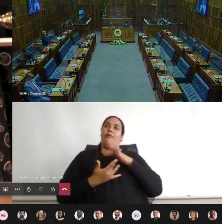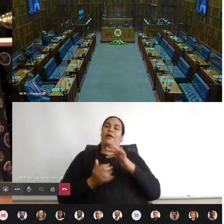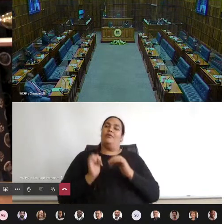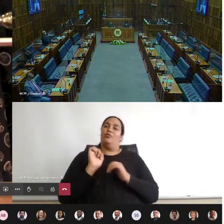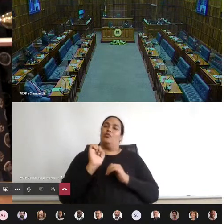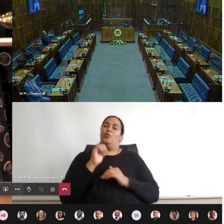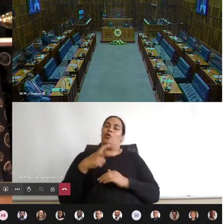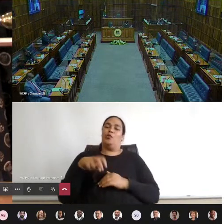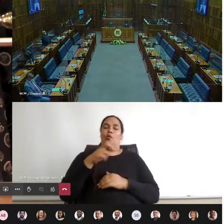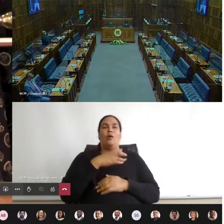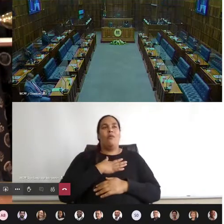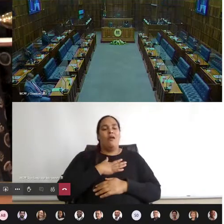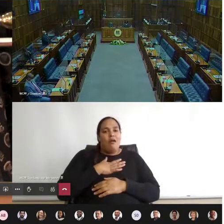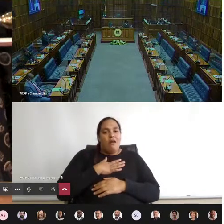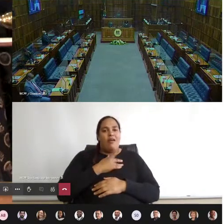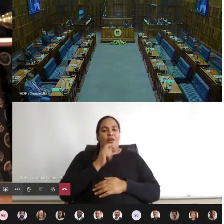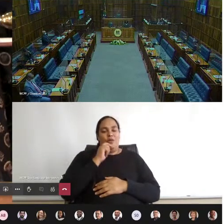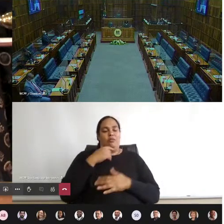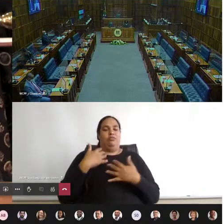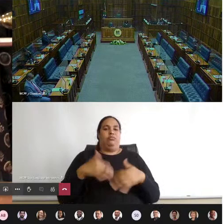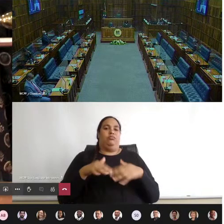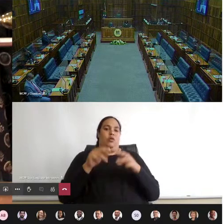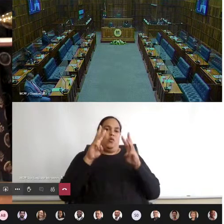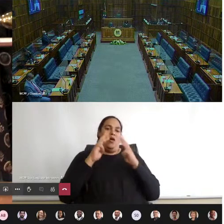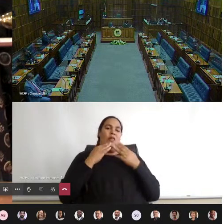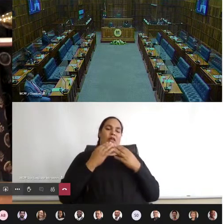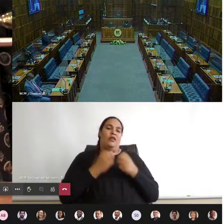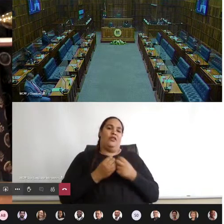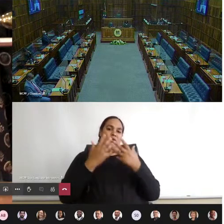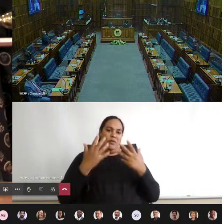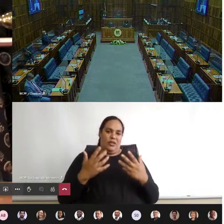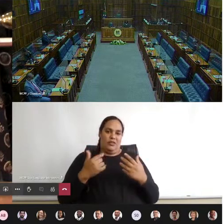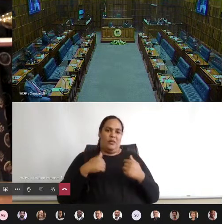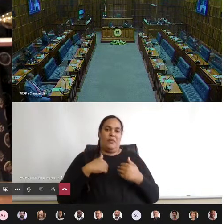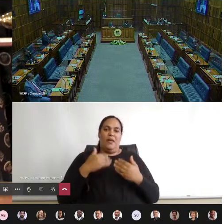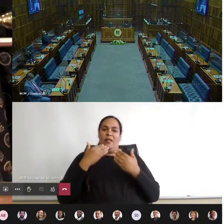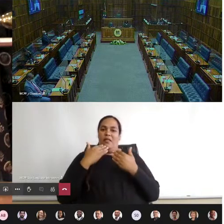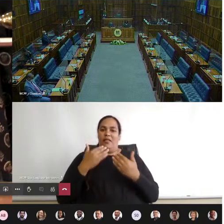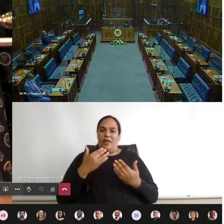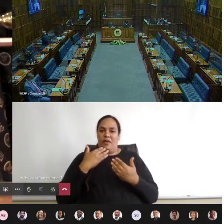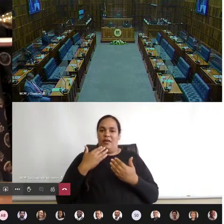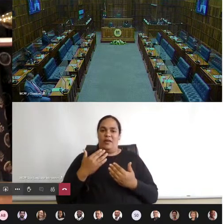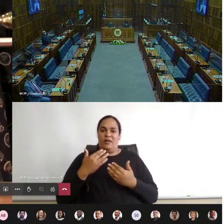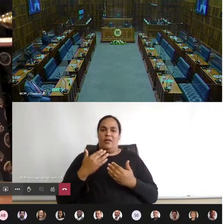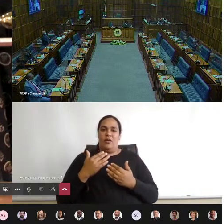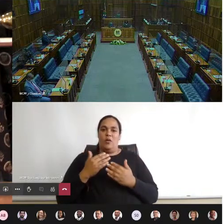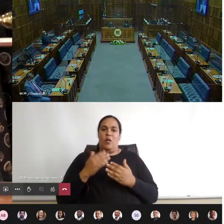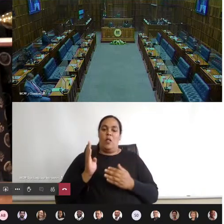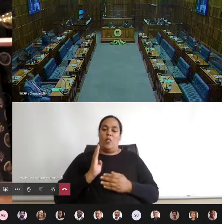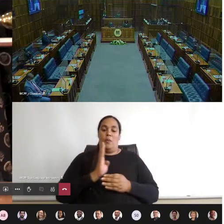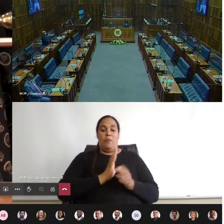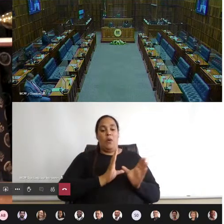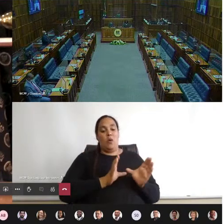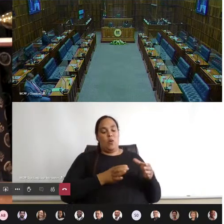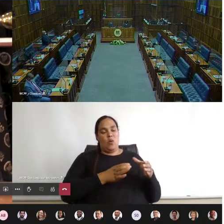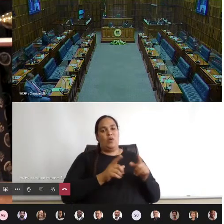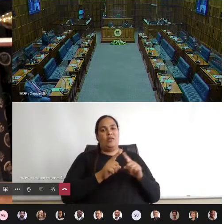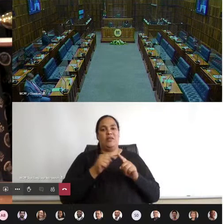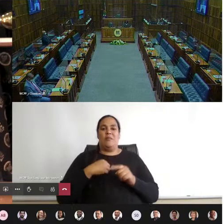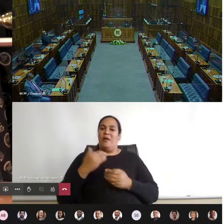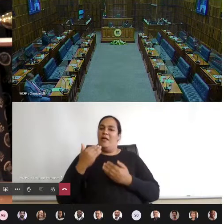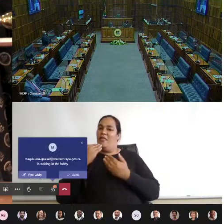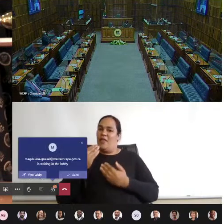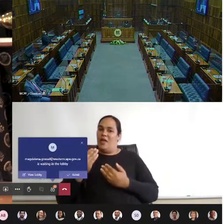tour, and it really stands out. And I thank him for that. I thank the board. I thank